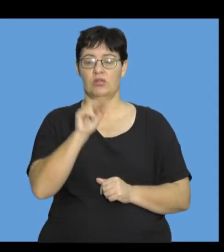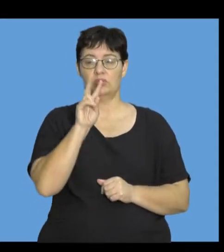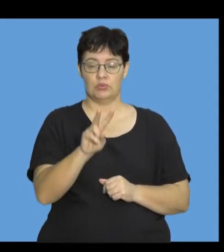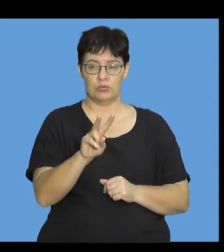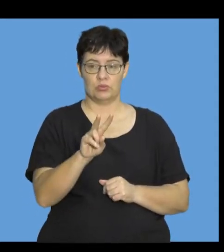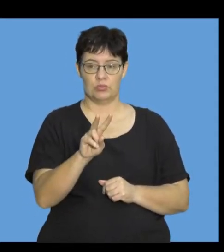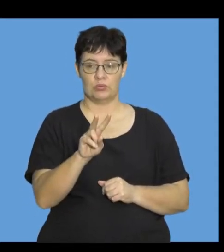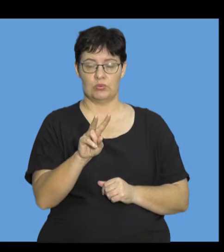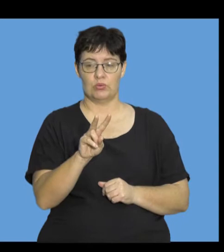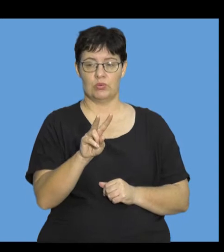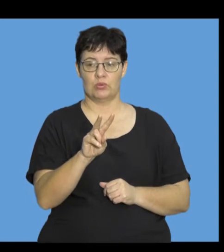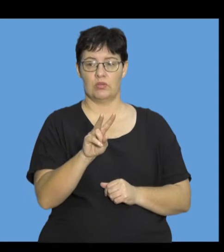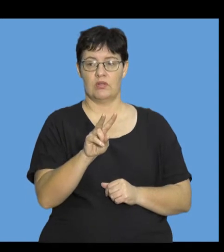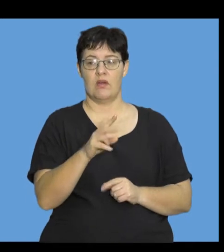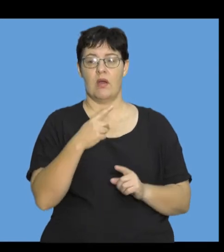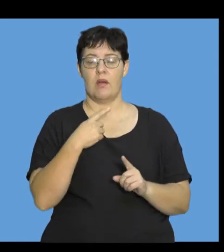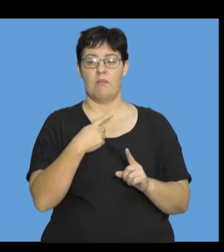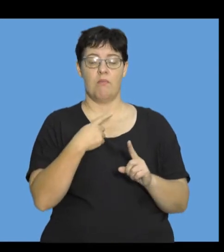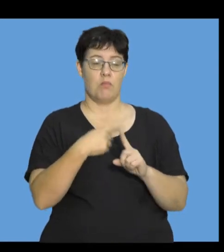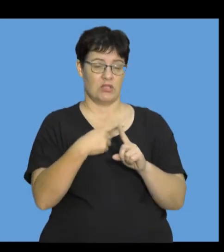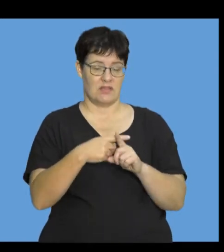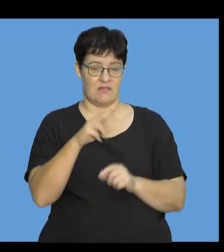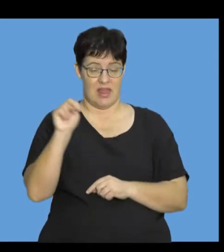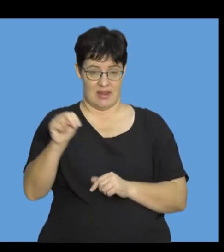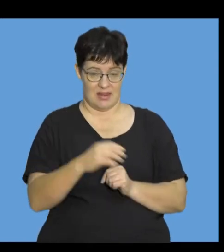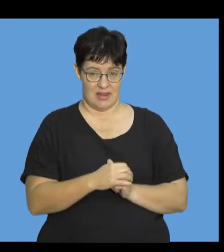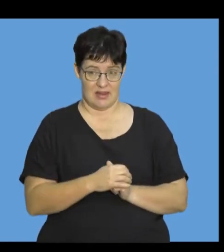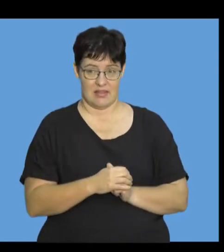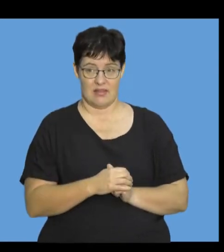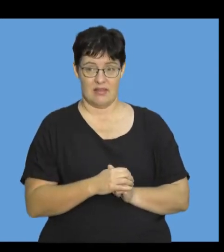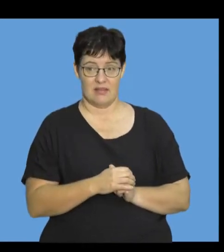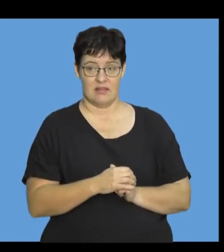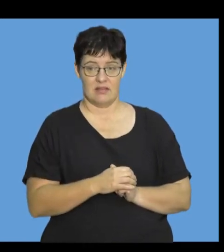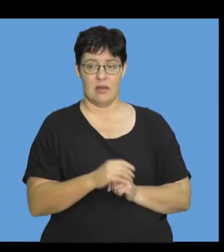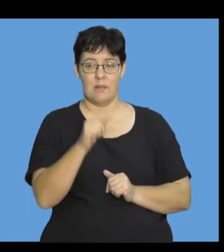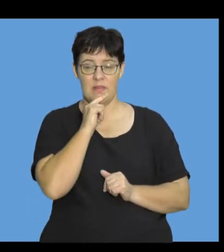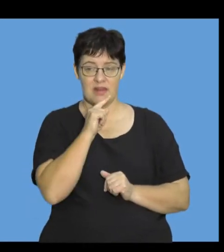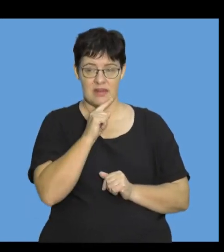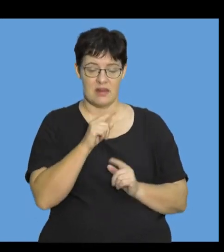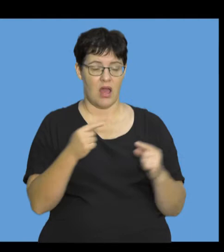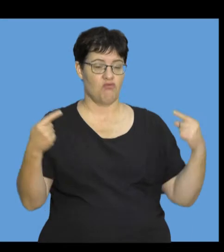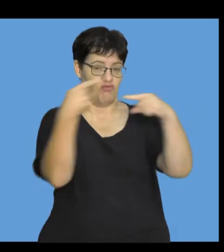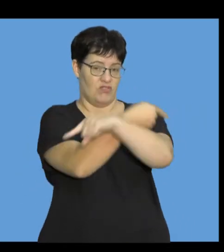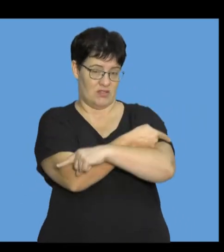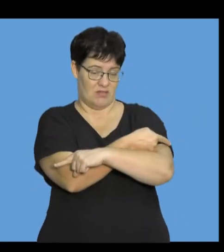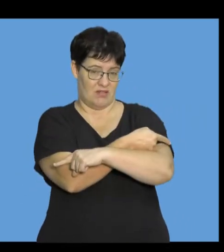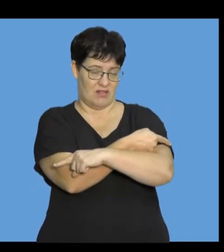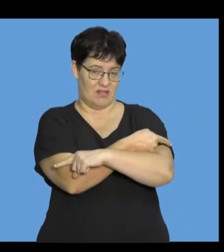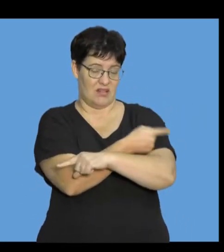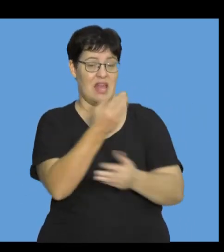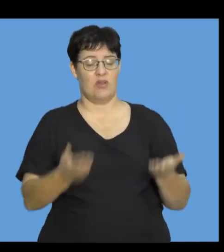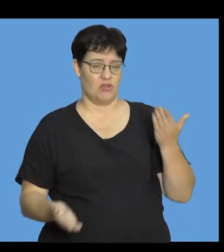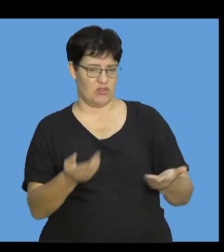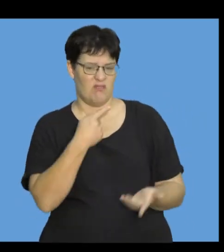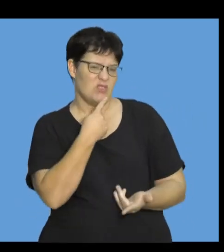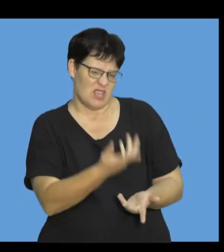the exponent of positive n, right? So meaning, this is a reversible equation,